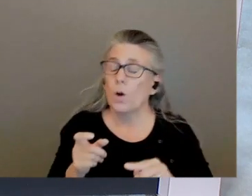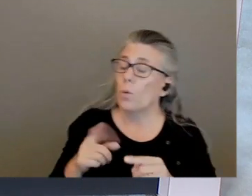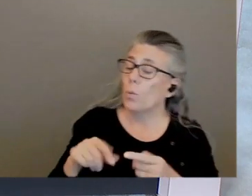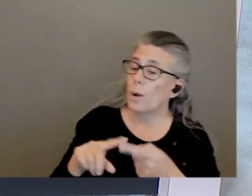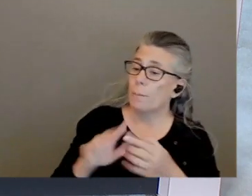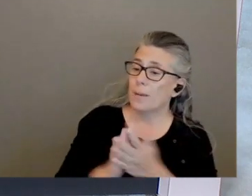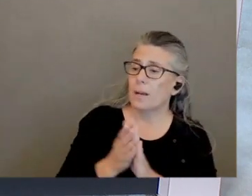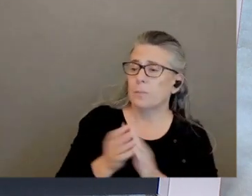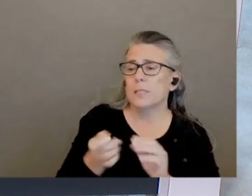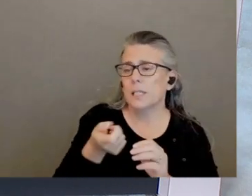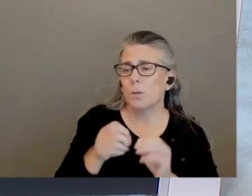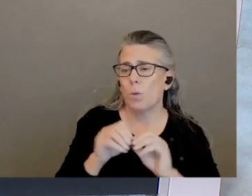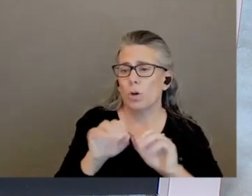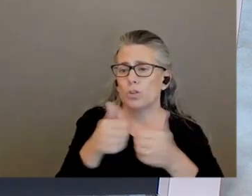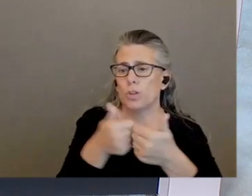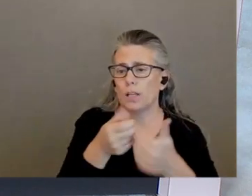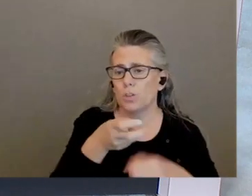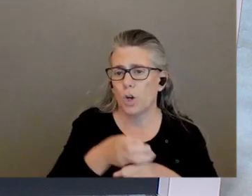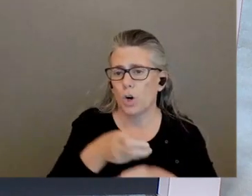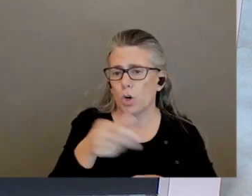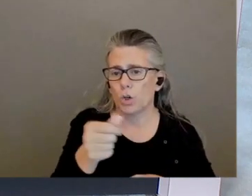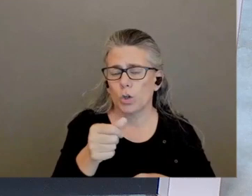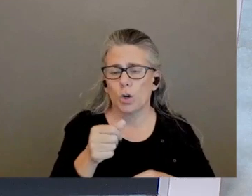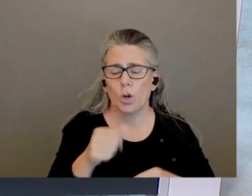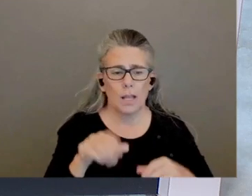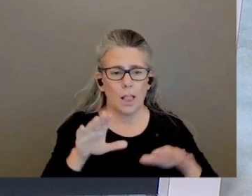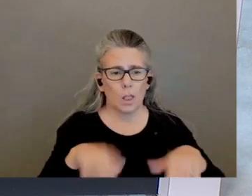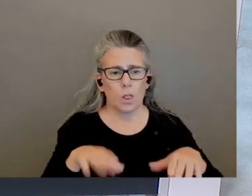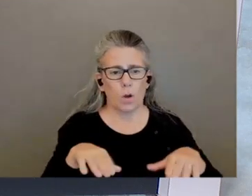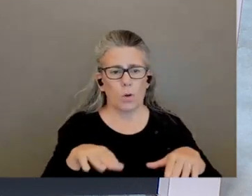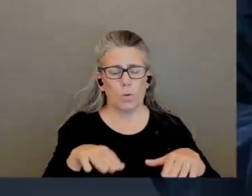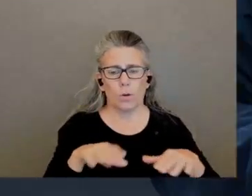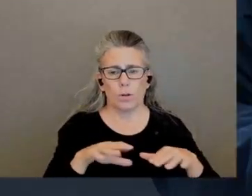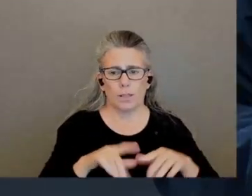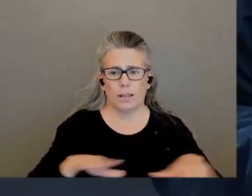have applications that are written in lower level languages. Like C, C++.